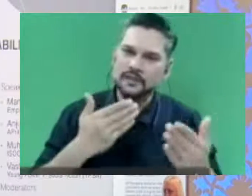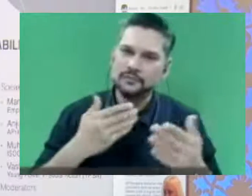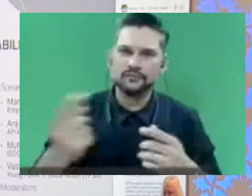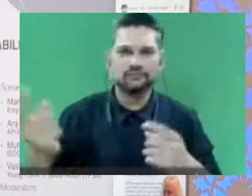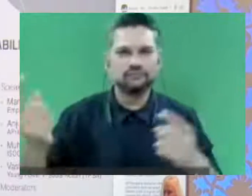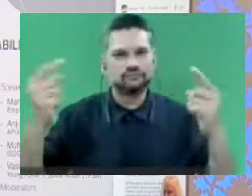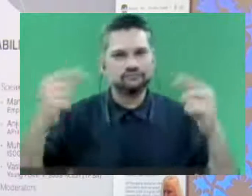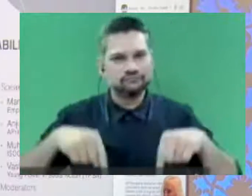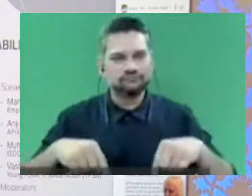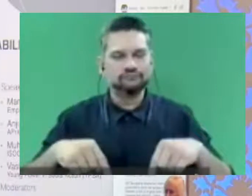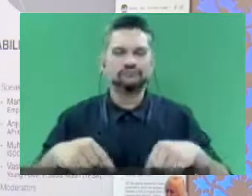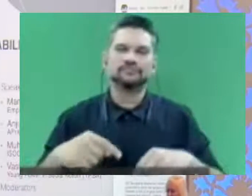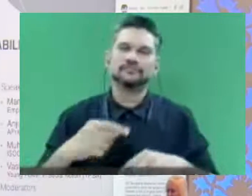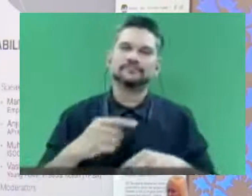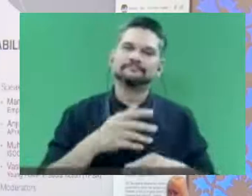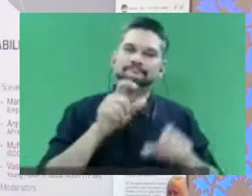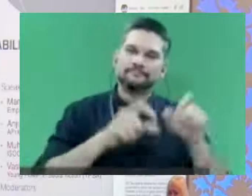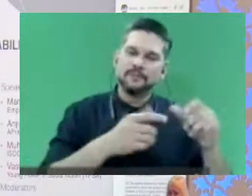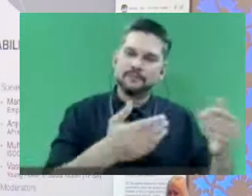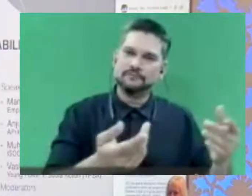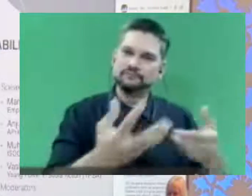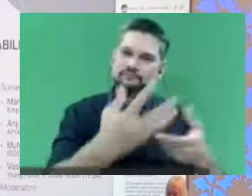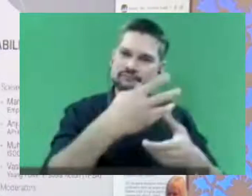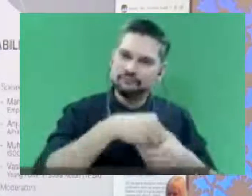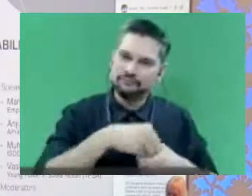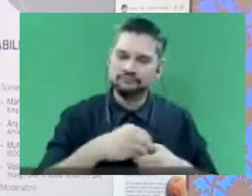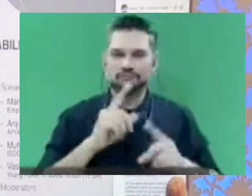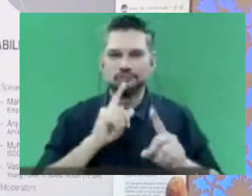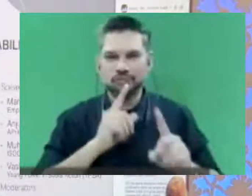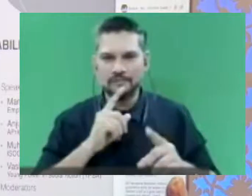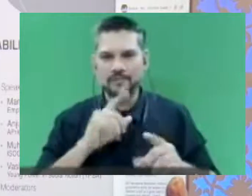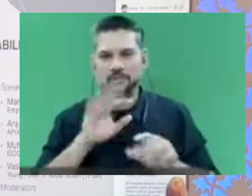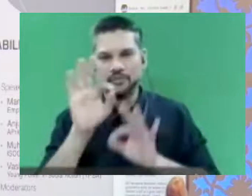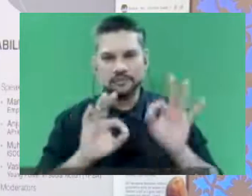comments, and questions. And let's the work continue. Thank you.